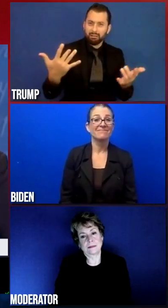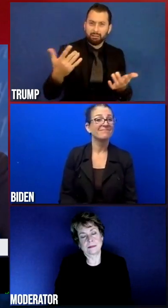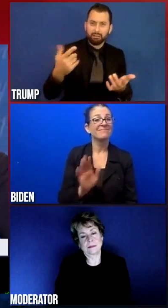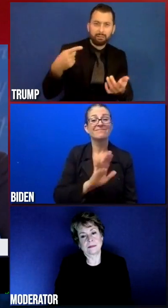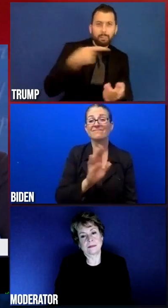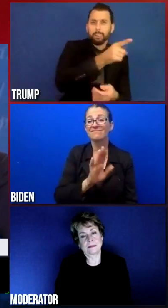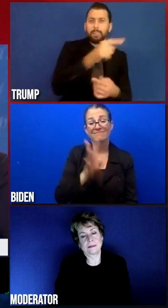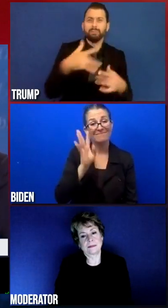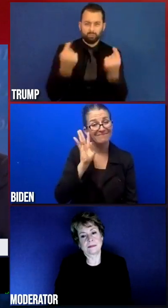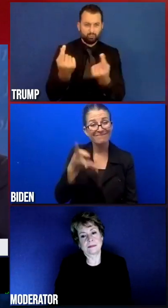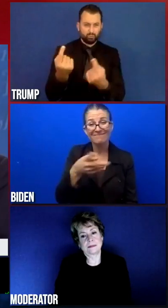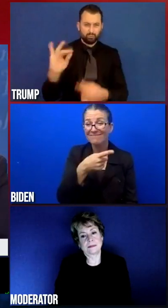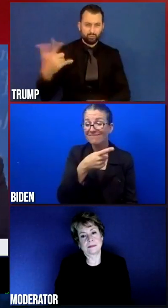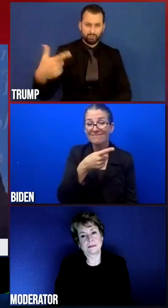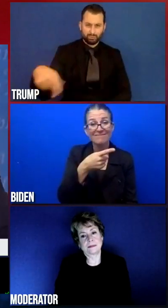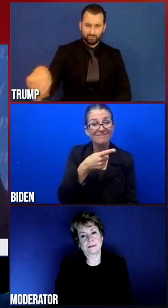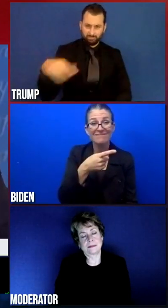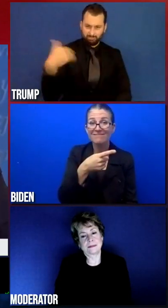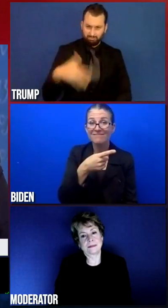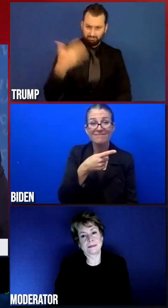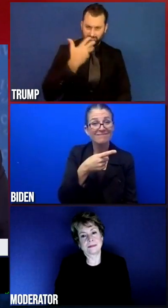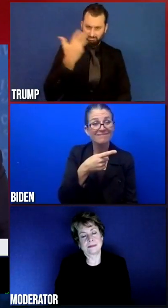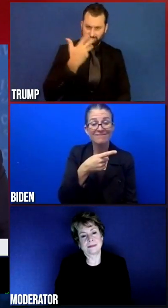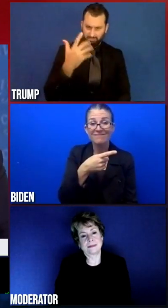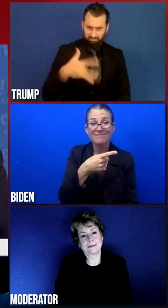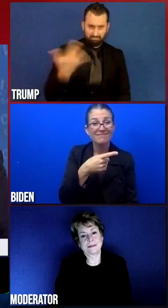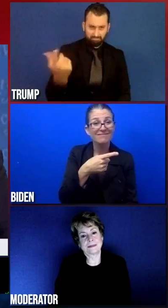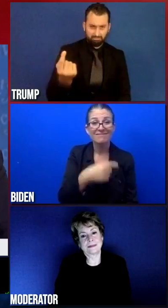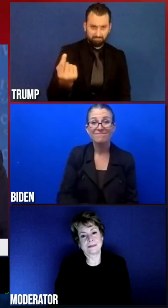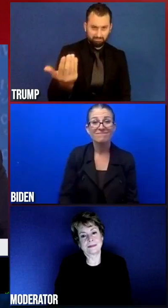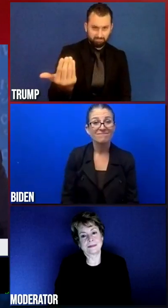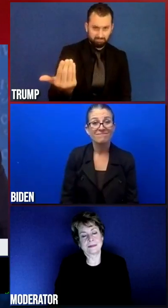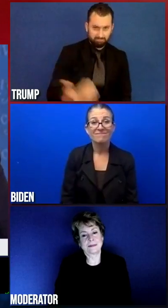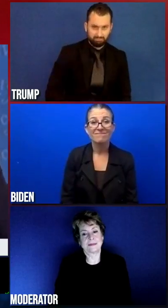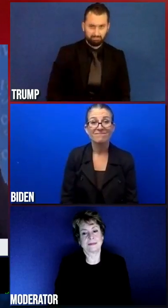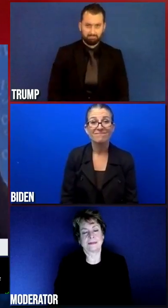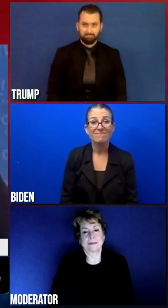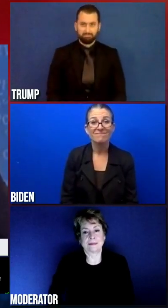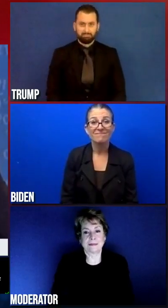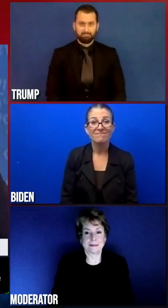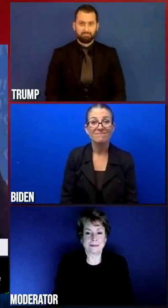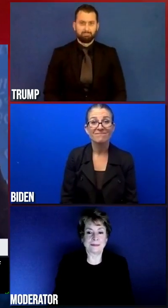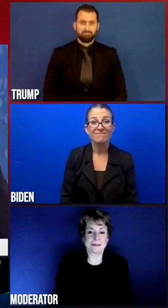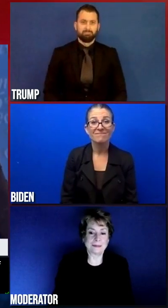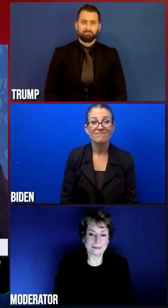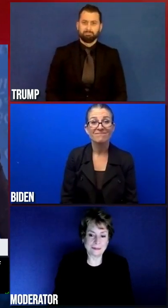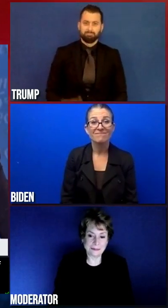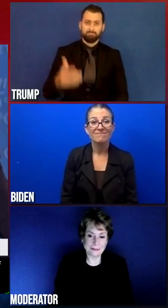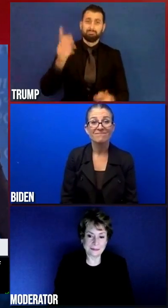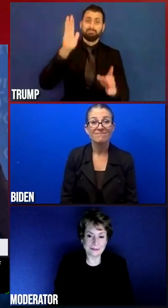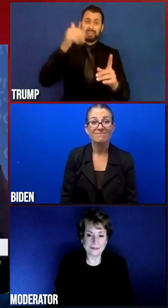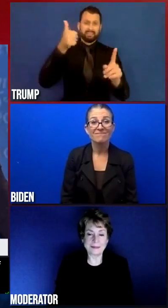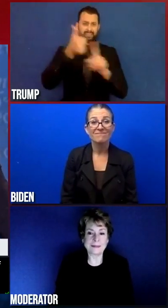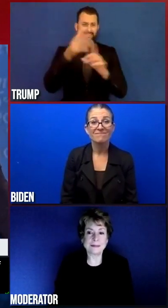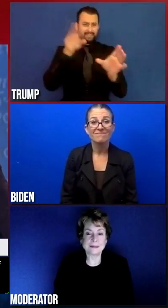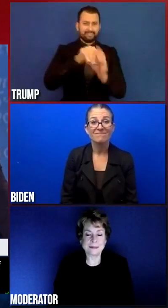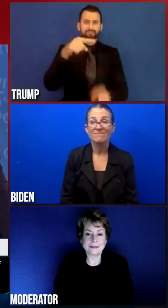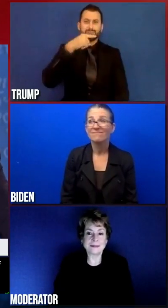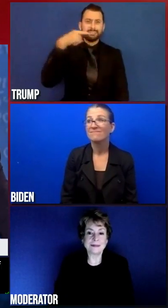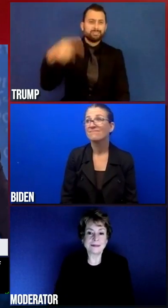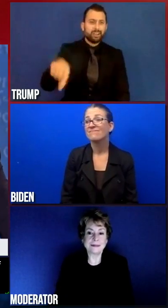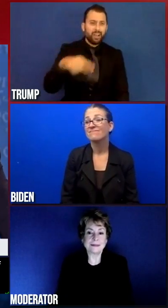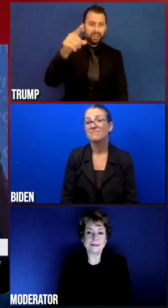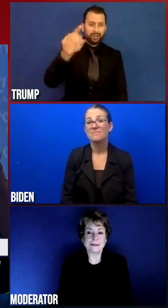curiosity, the mayor of Moscow's wife gave your son $3.5 million. What did he do to deserve it? What did he do